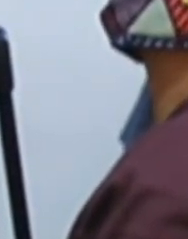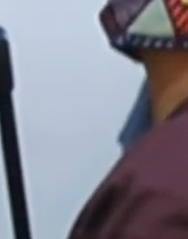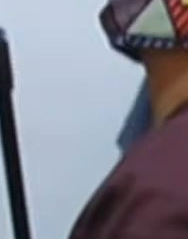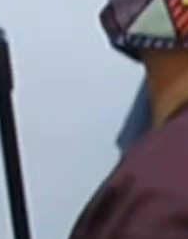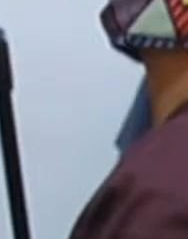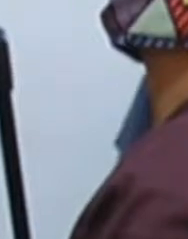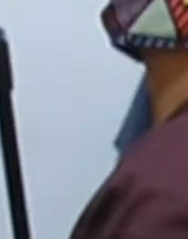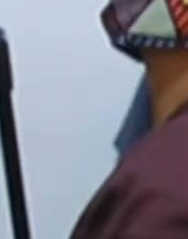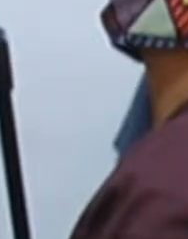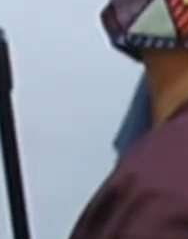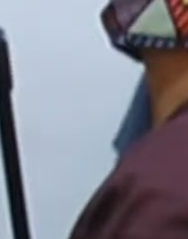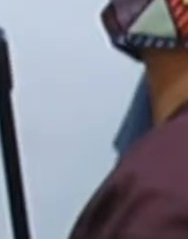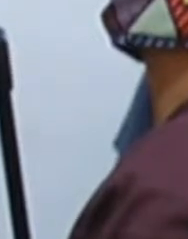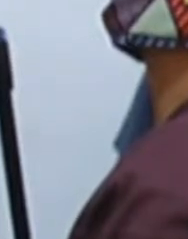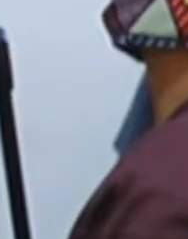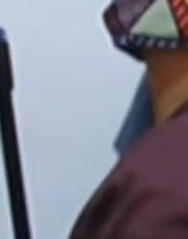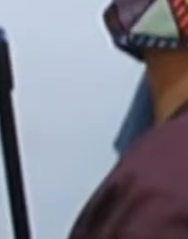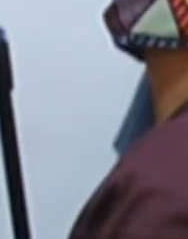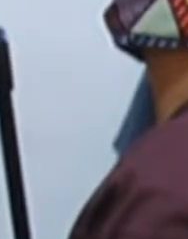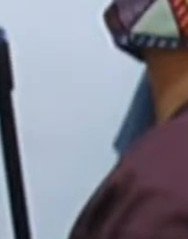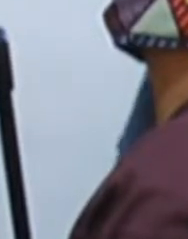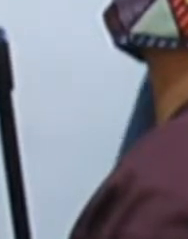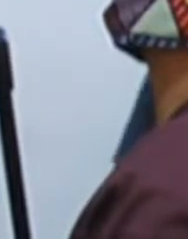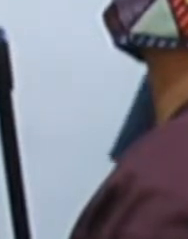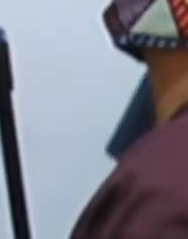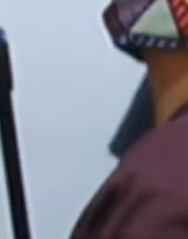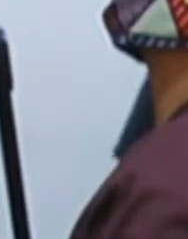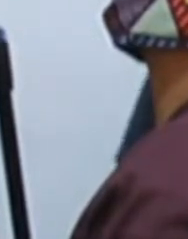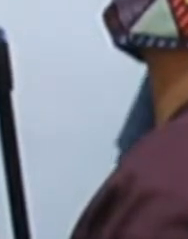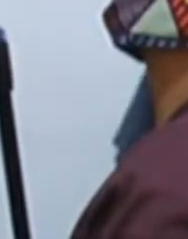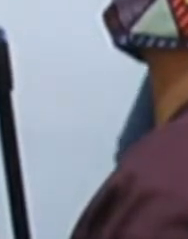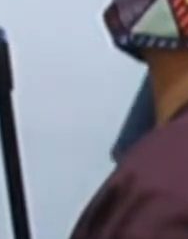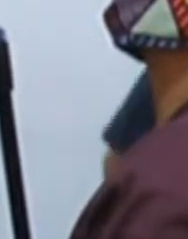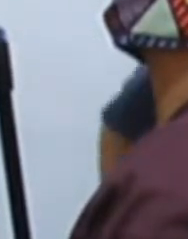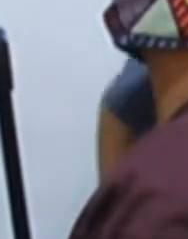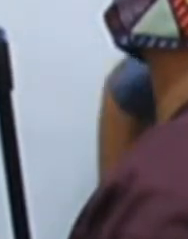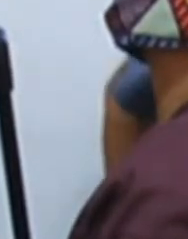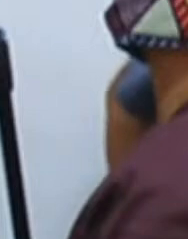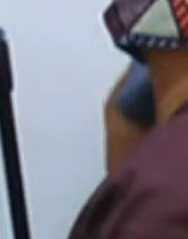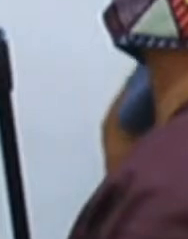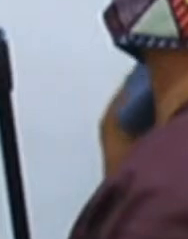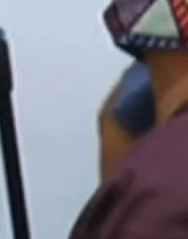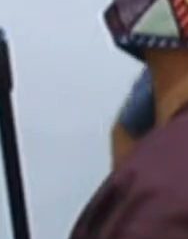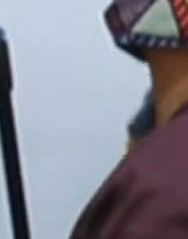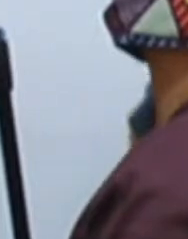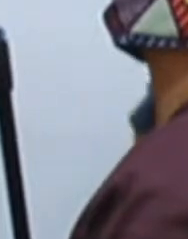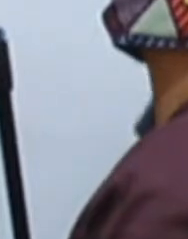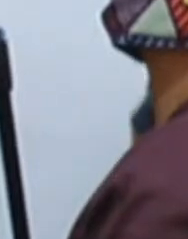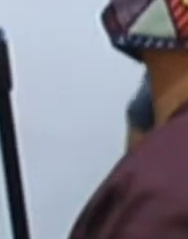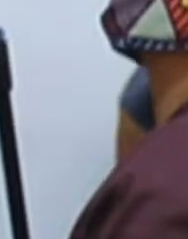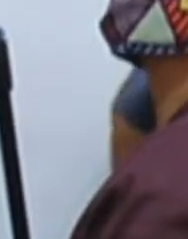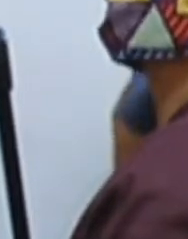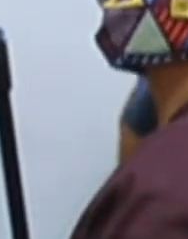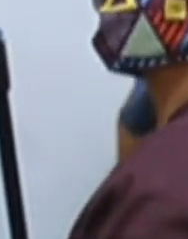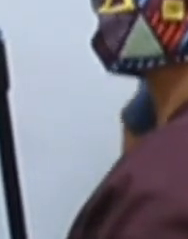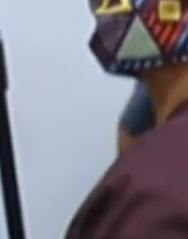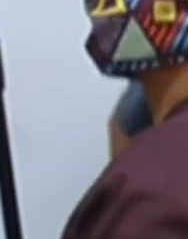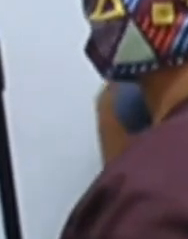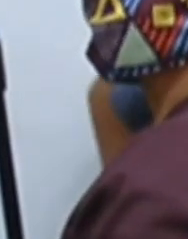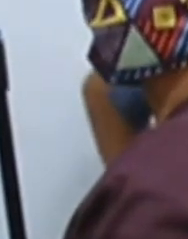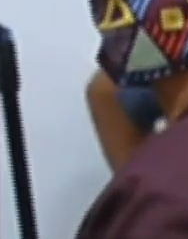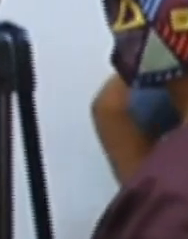destroyed, we really do not know at this stage. And surely, if they were in possession of an